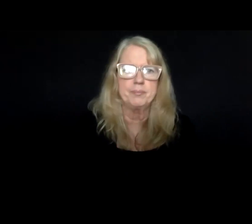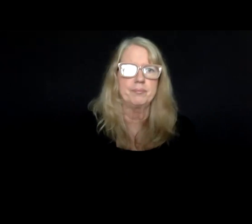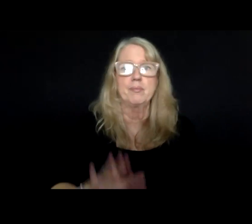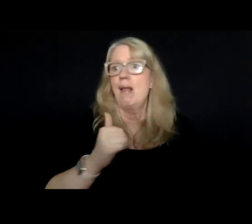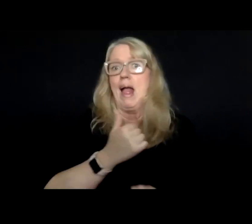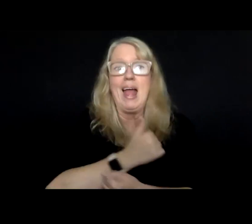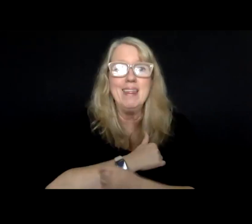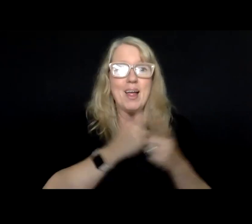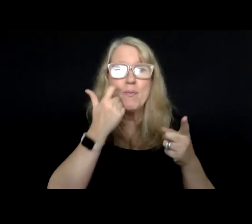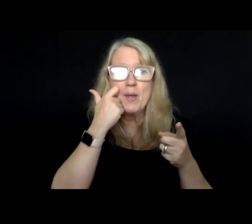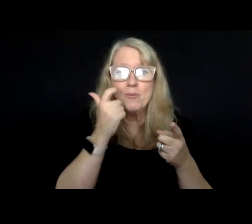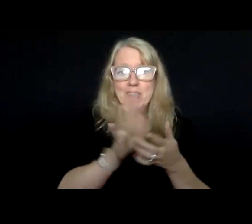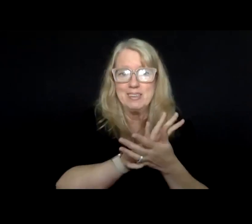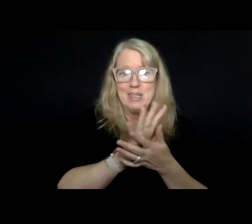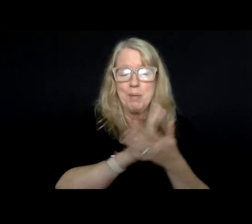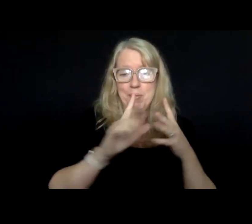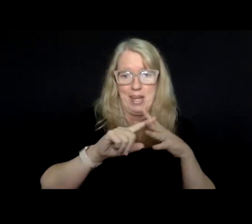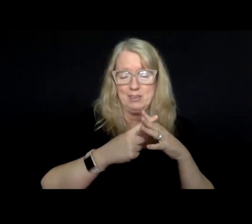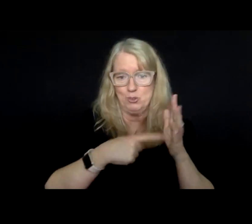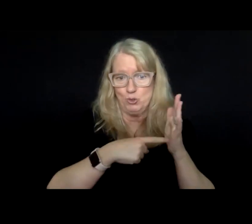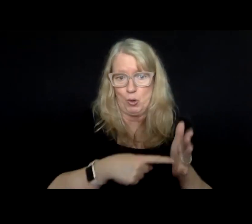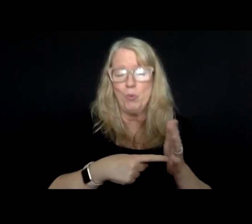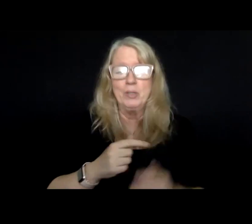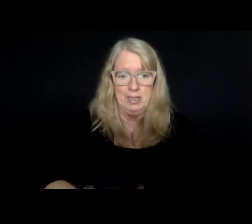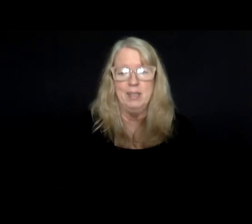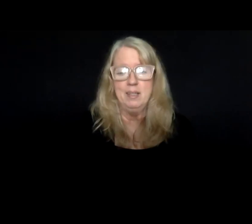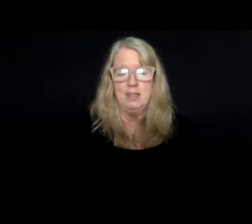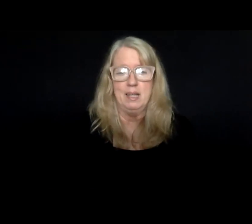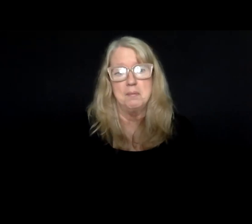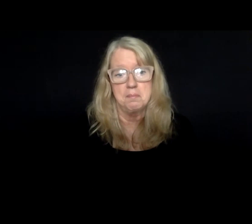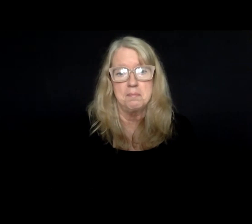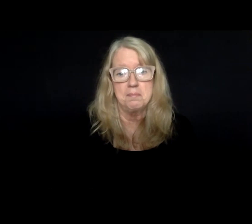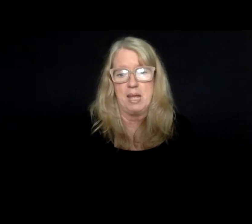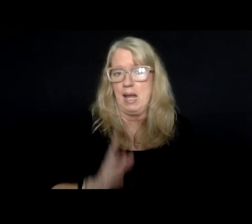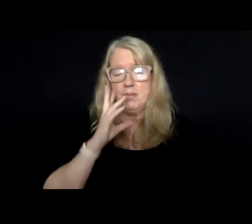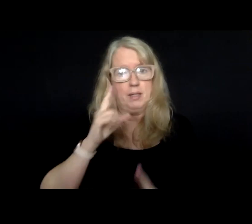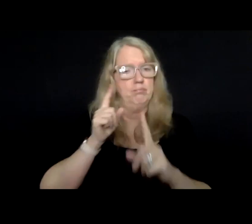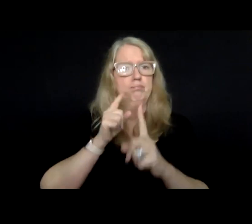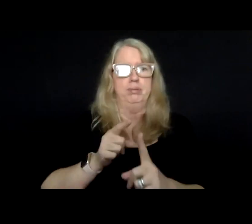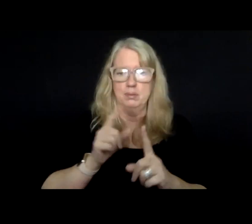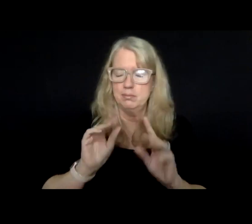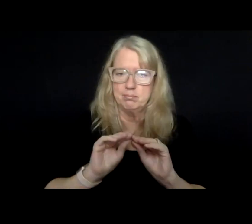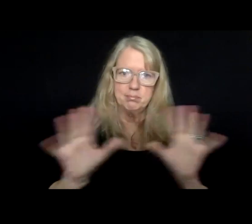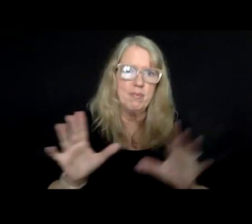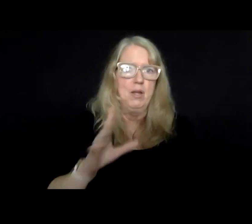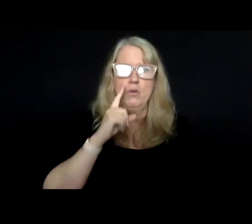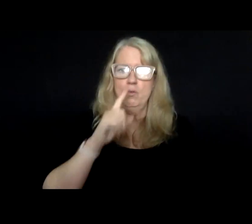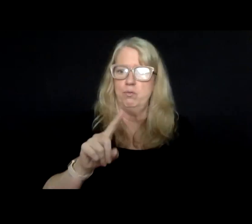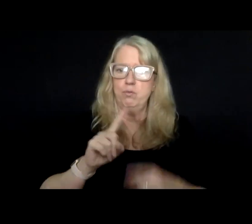the clip that we showed at the very beginning. I think they were spot on the reasons for